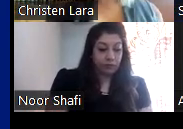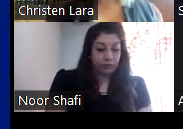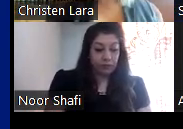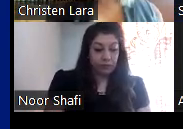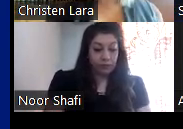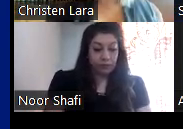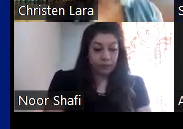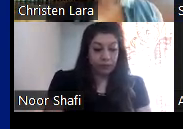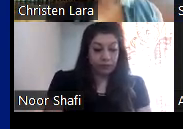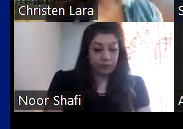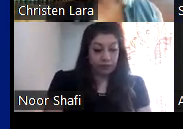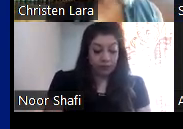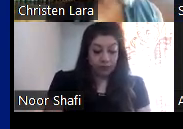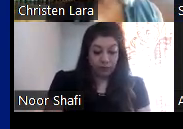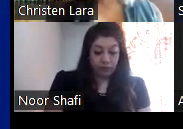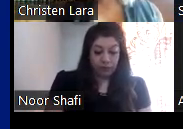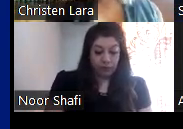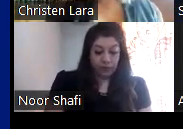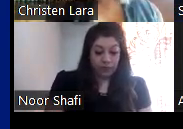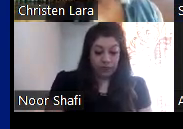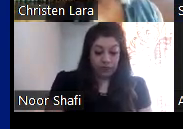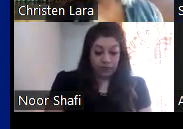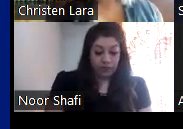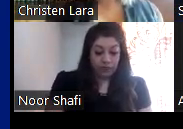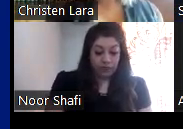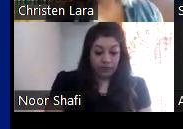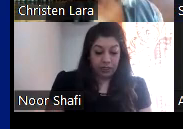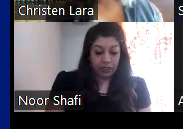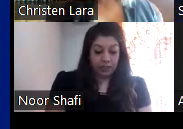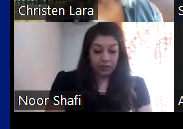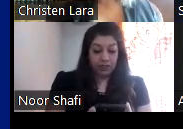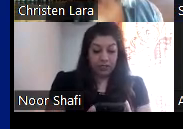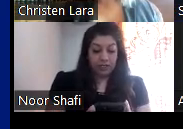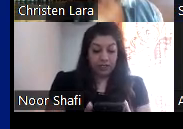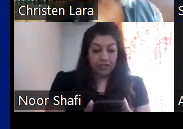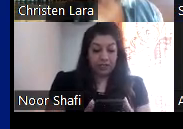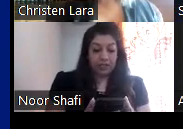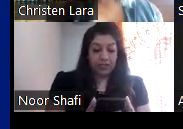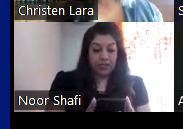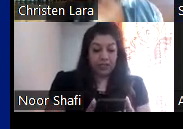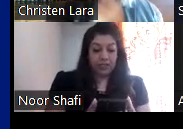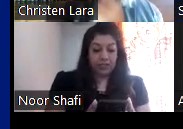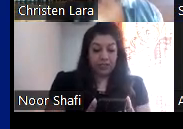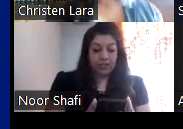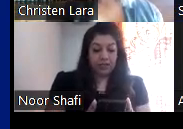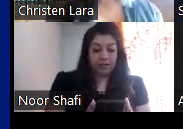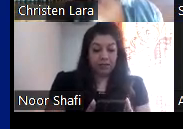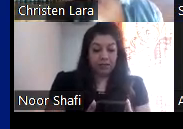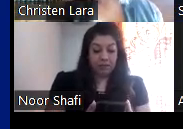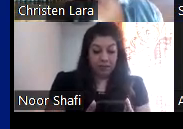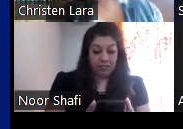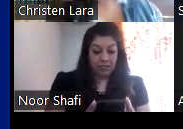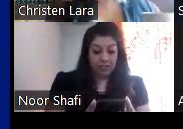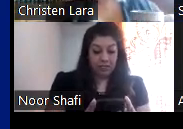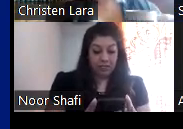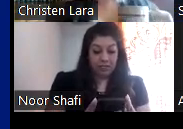That also was see me. Tasha. It was what? Tasha? Oh, Tasha. Thank you, Tasha. Sorry, I couldn't see you for